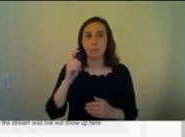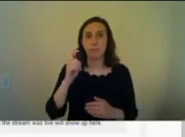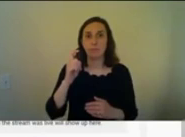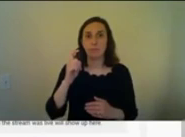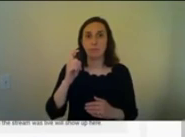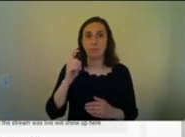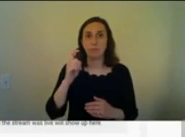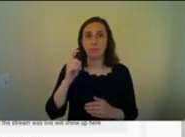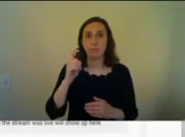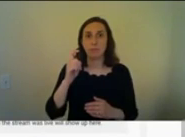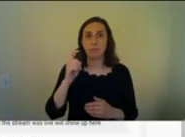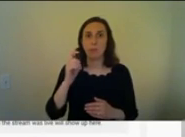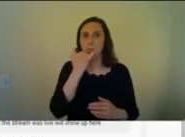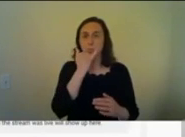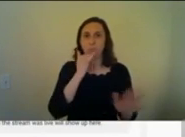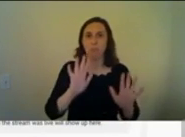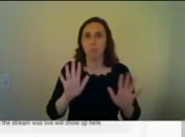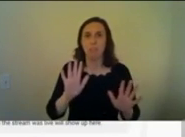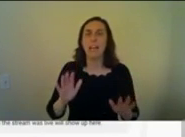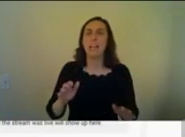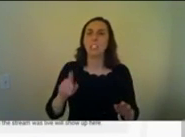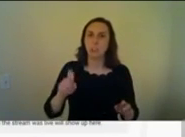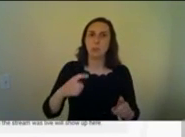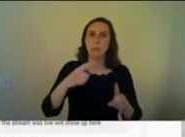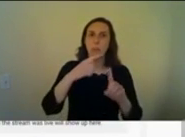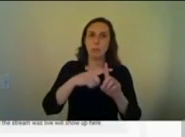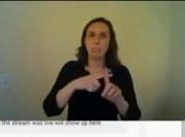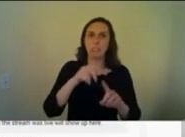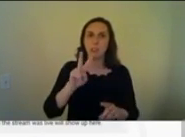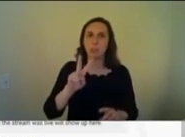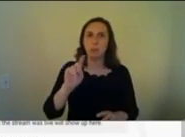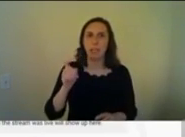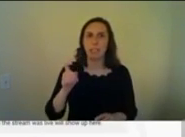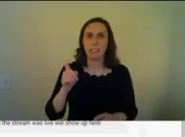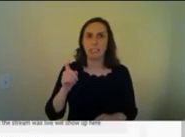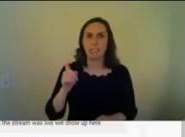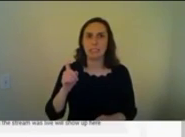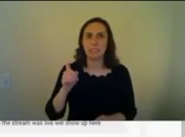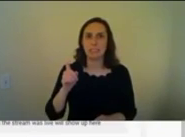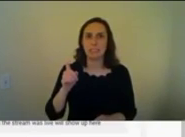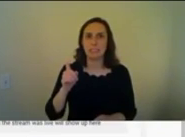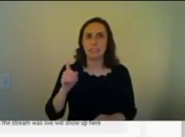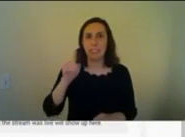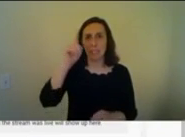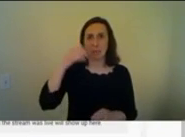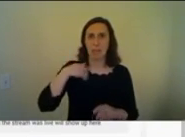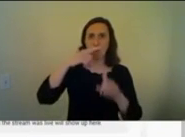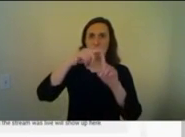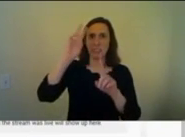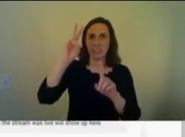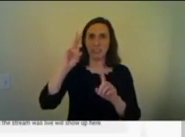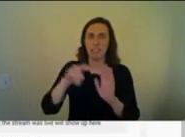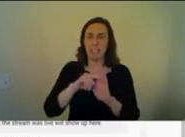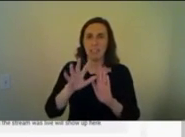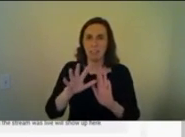Oh, wait, it's not minus 2x, it's plus 2x. This is a negative 5, and that's a positive 7, plus 2x. I'm looking at